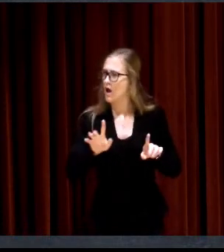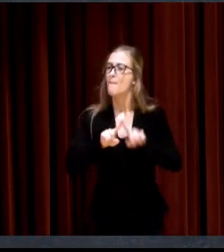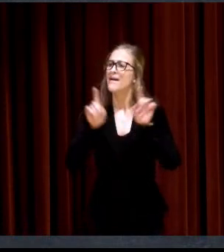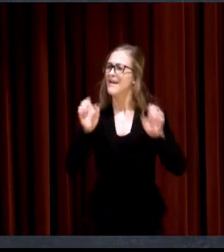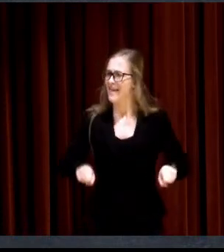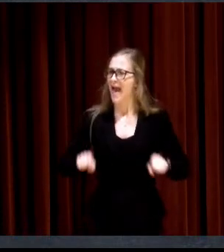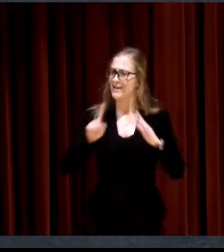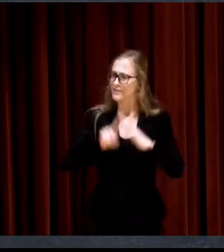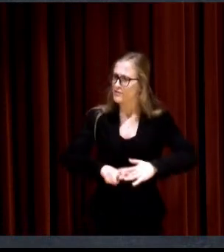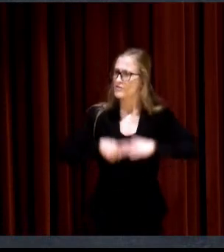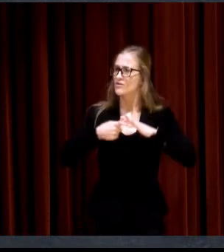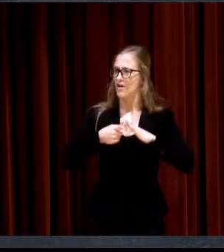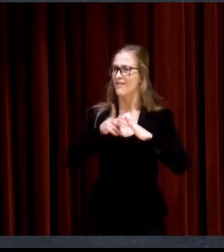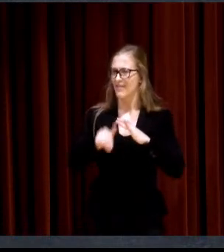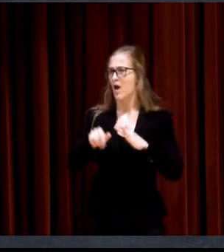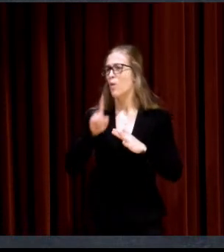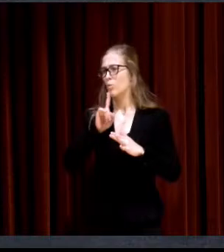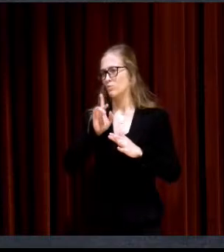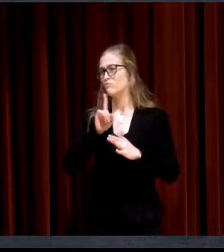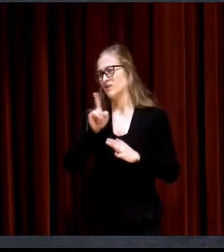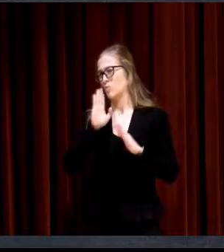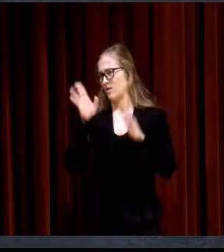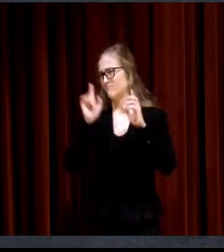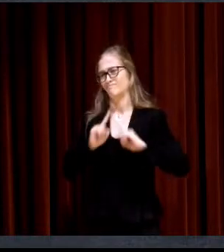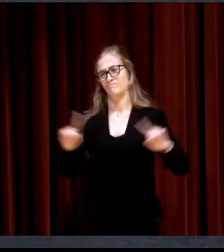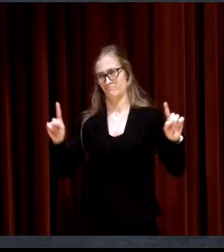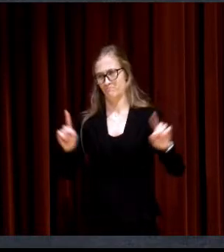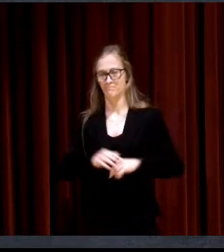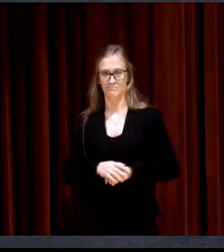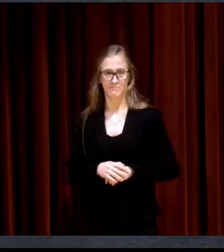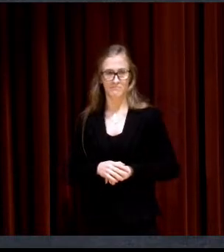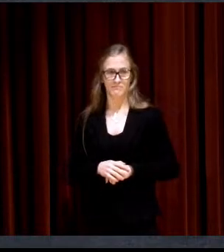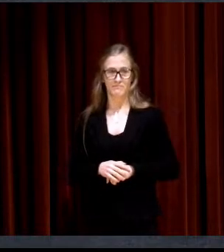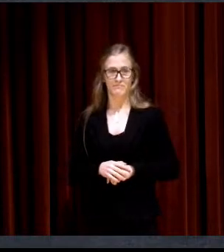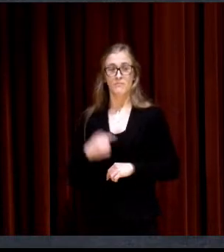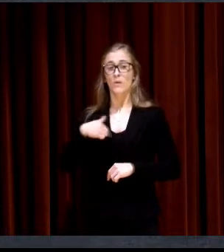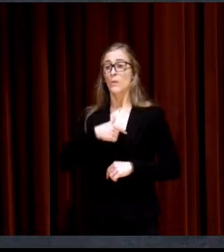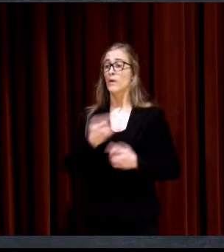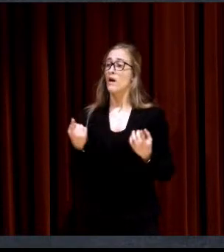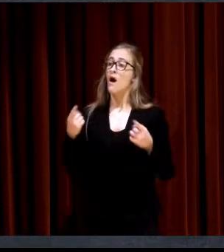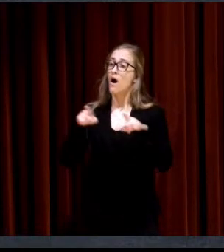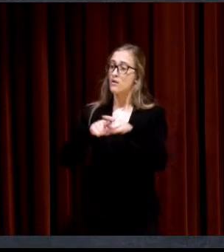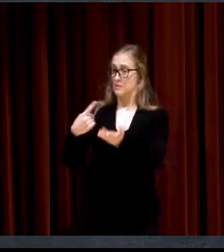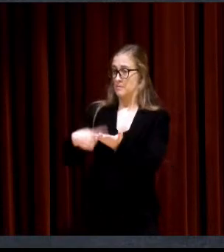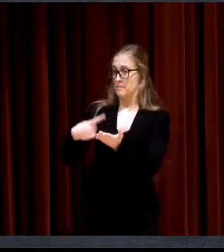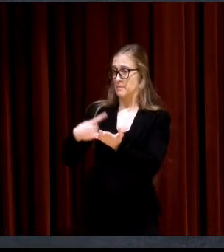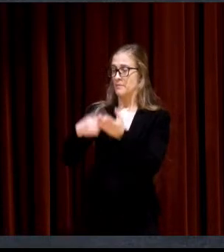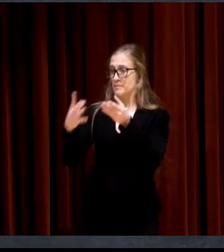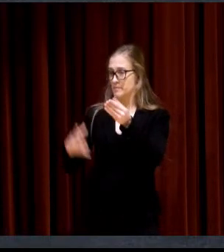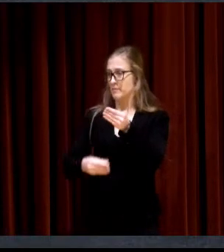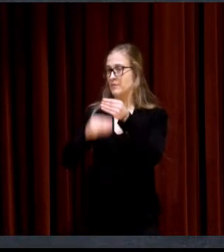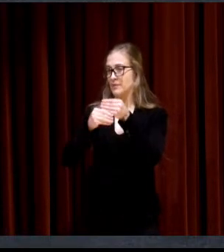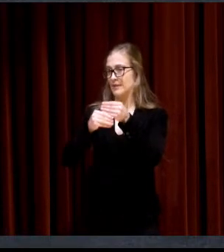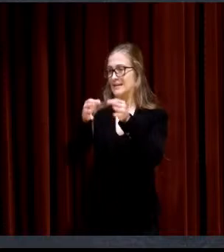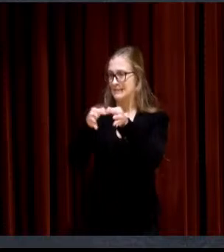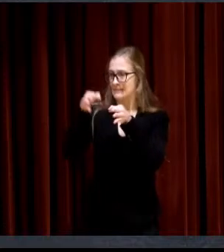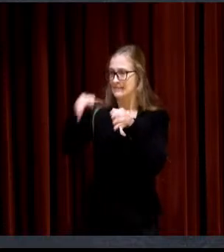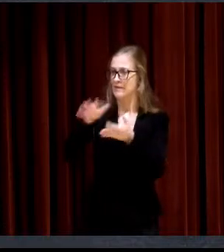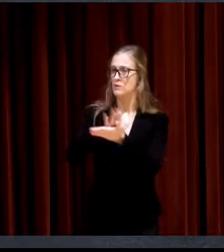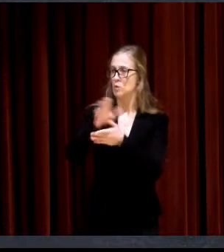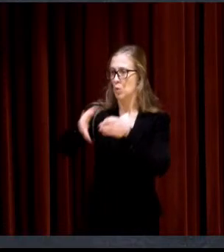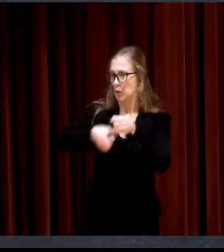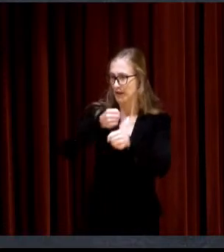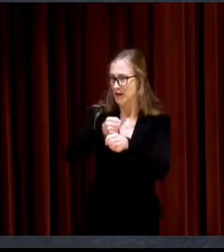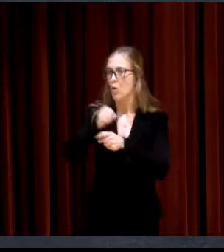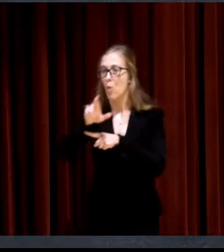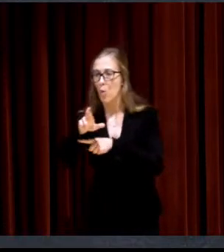beginning, it goes a long way for us. We also talked about the potential of extending the school year, school day. Let